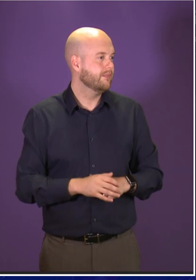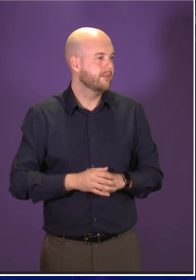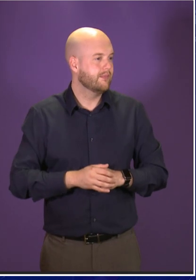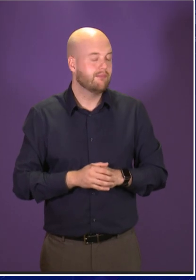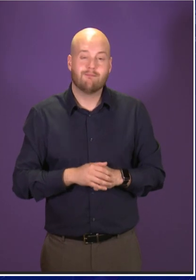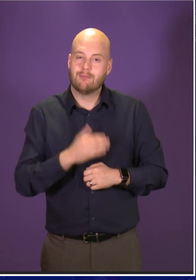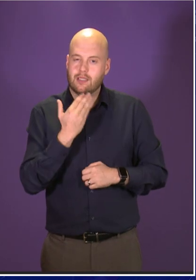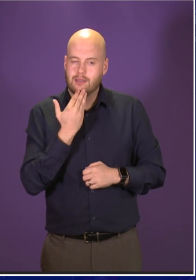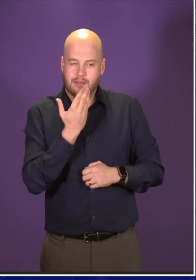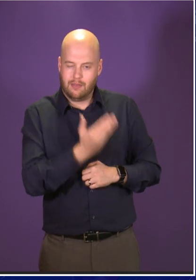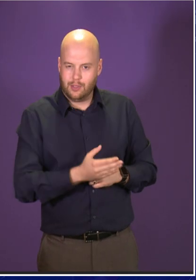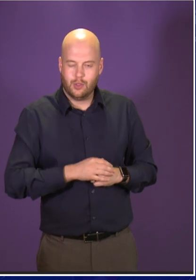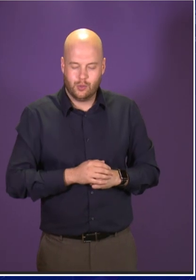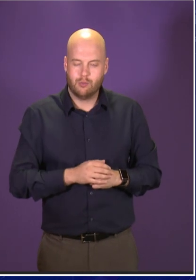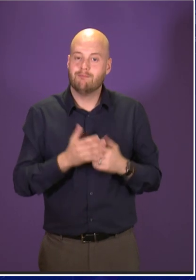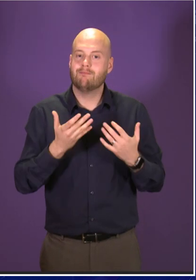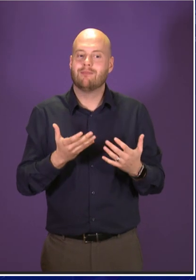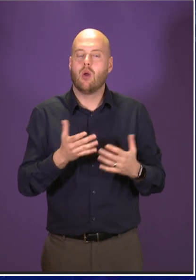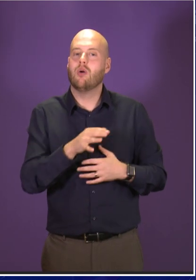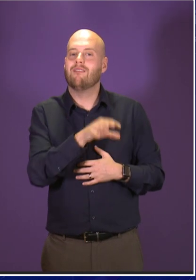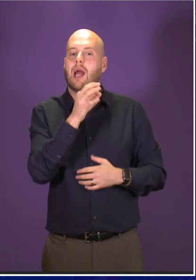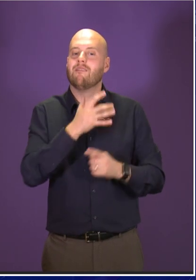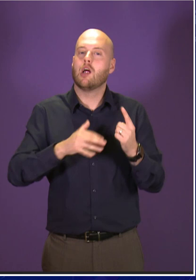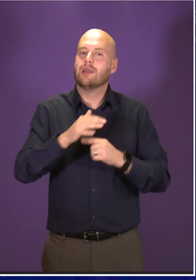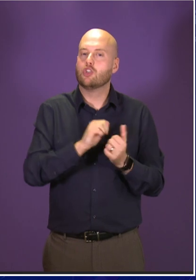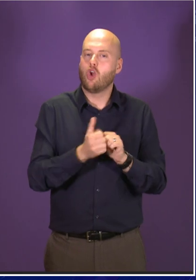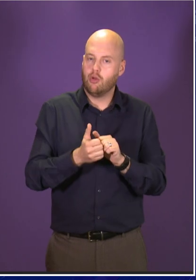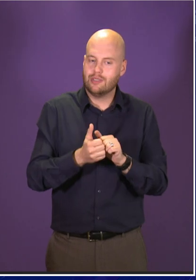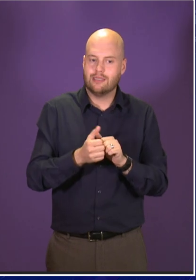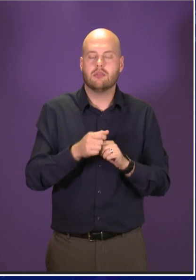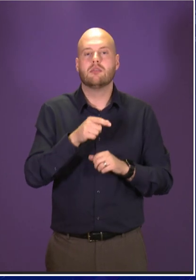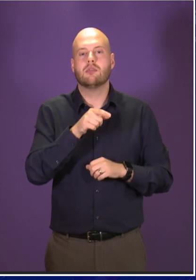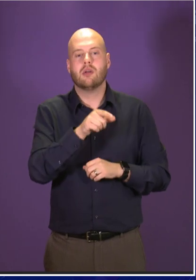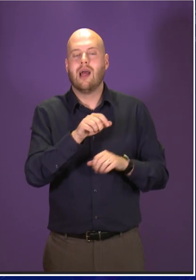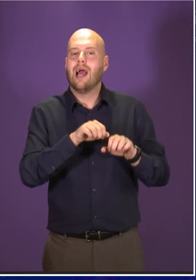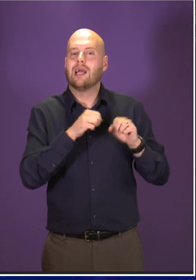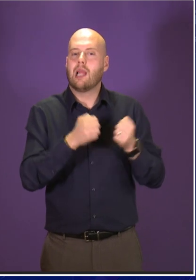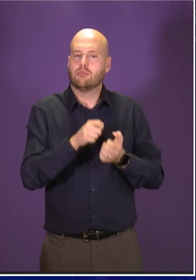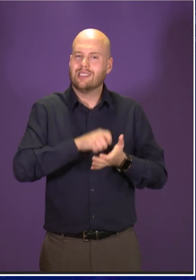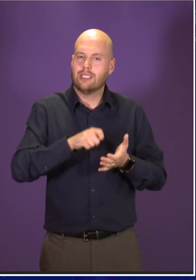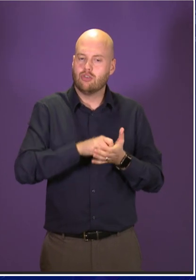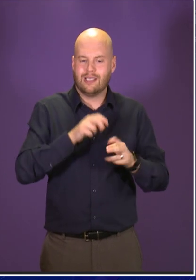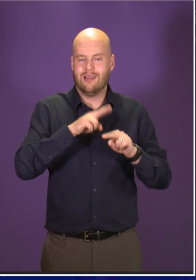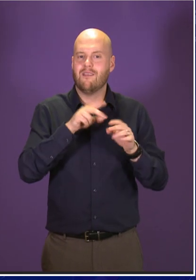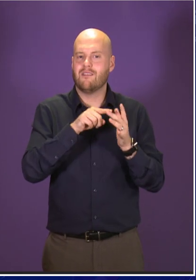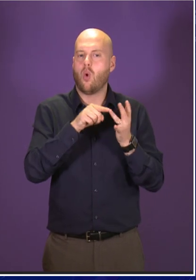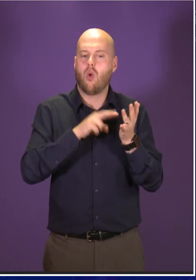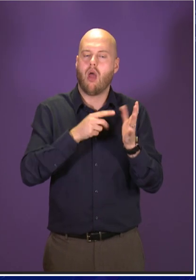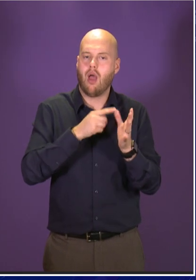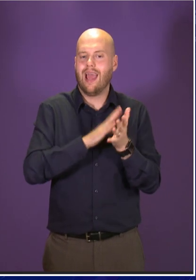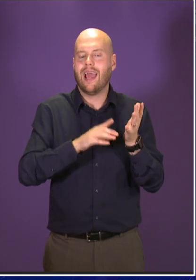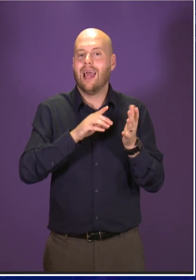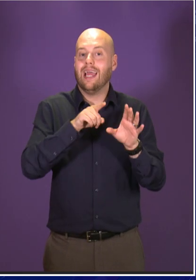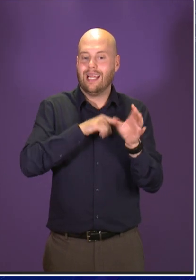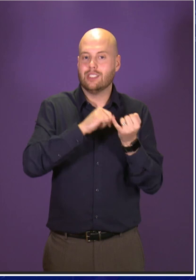Thank you, Sir Kieran. I would now like to invite my parliamentary colleague, the Cabinet Secretary for Culture and External Affairs, Fiona Hislop, MSP, to welcome